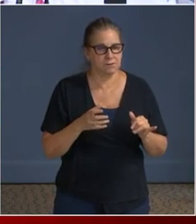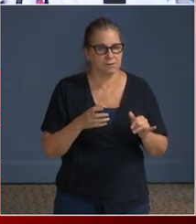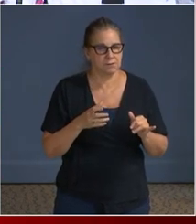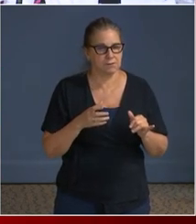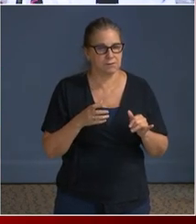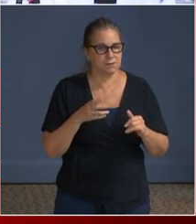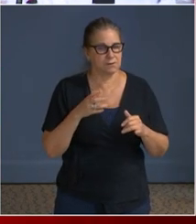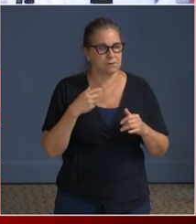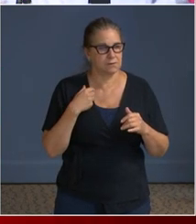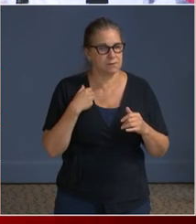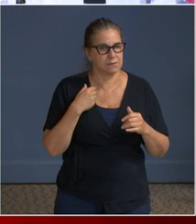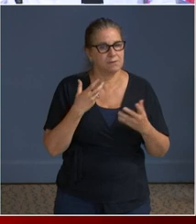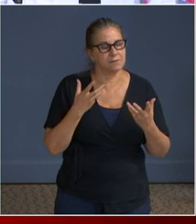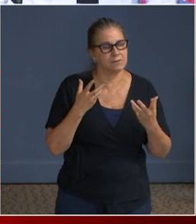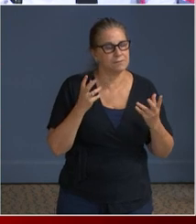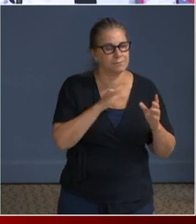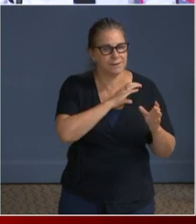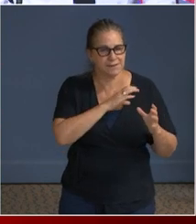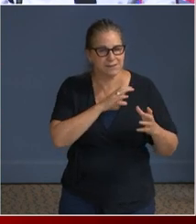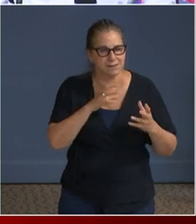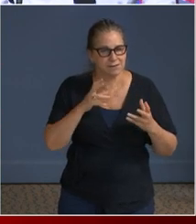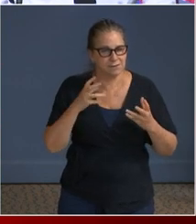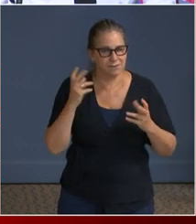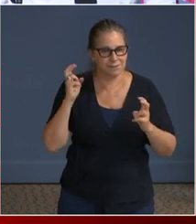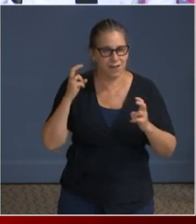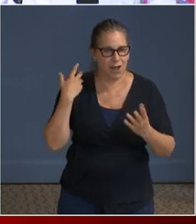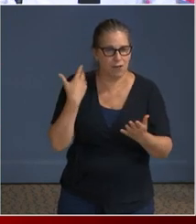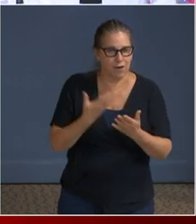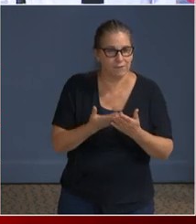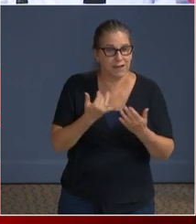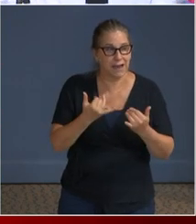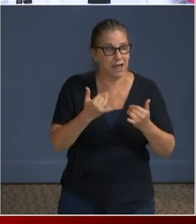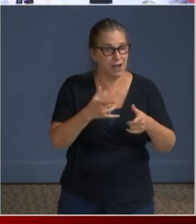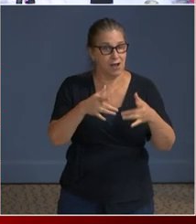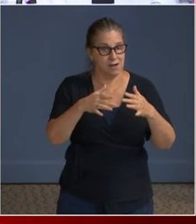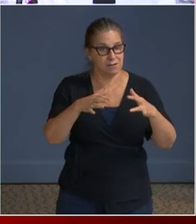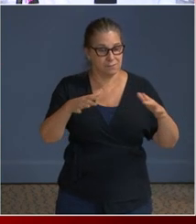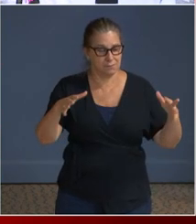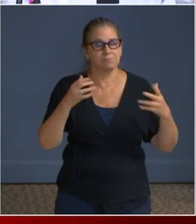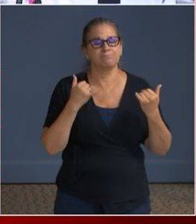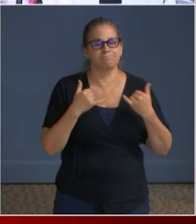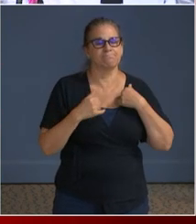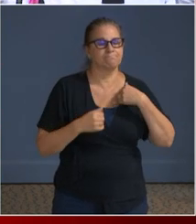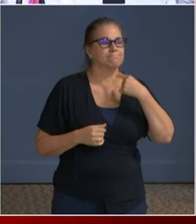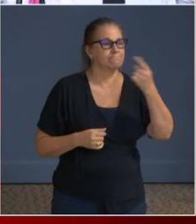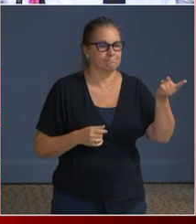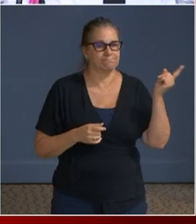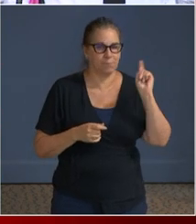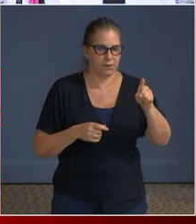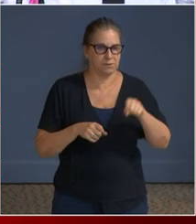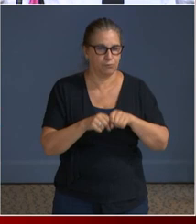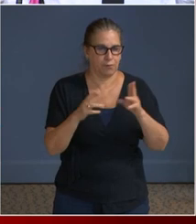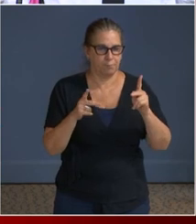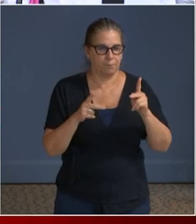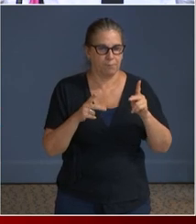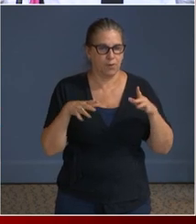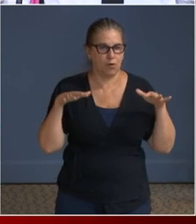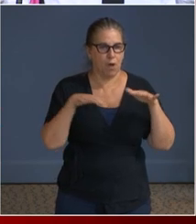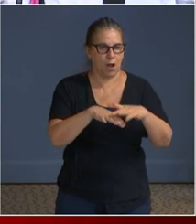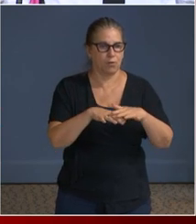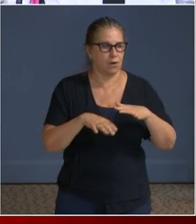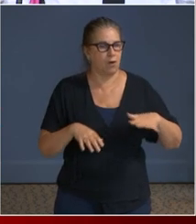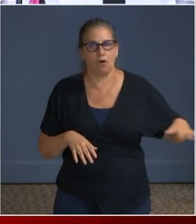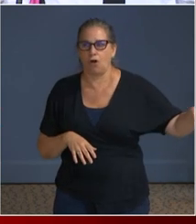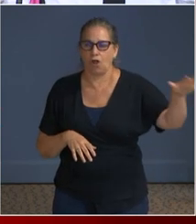So to safely address a crowd of that size, you need a lot more police officers. We had police officers available throughout the city. One